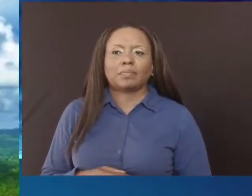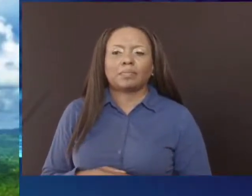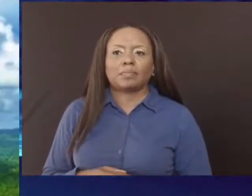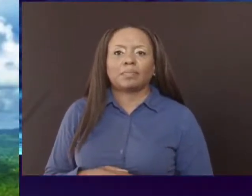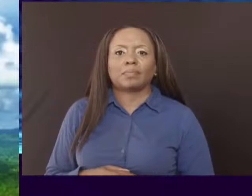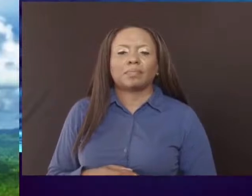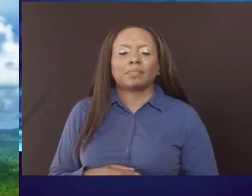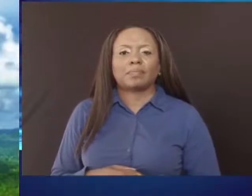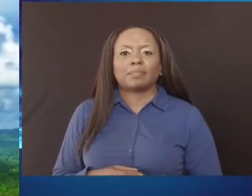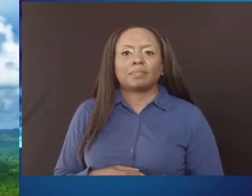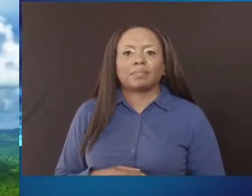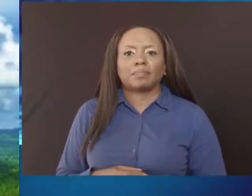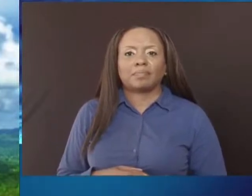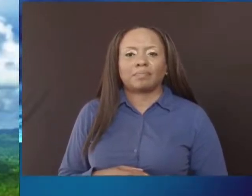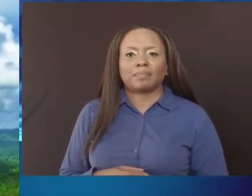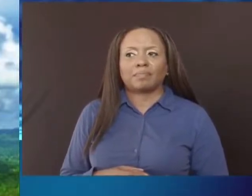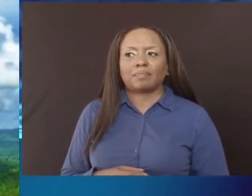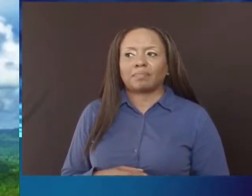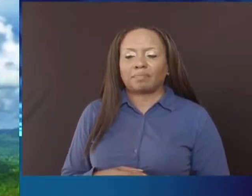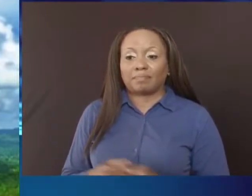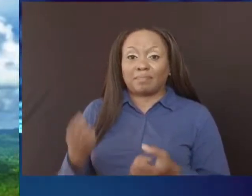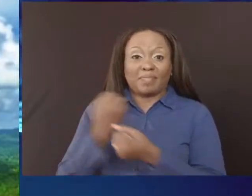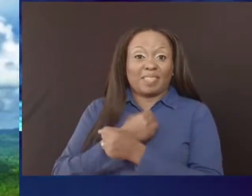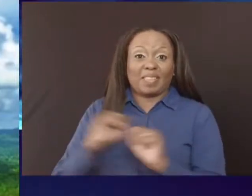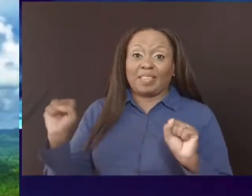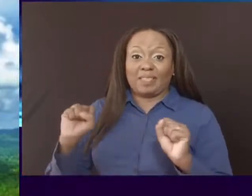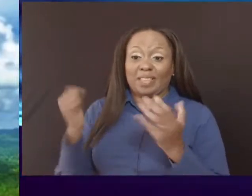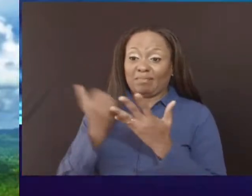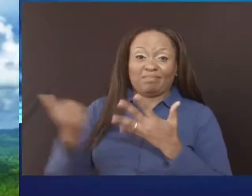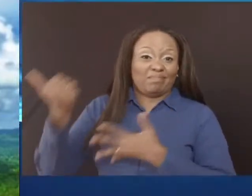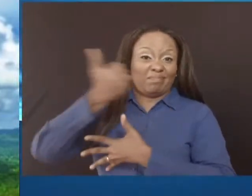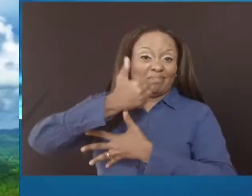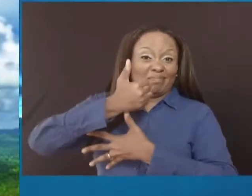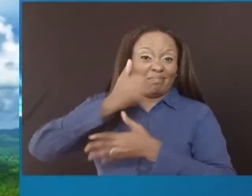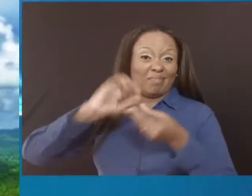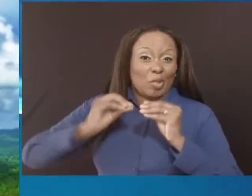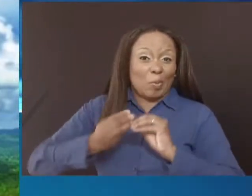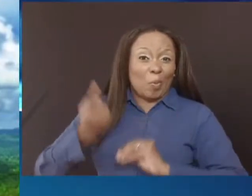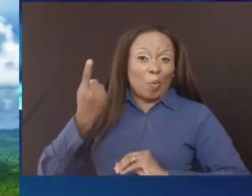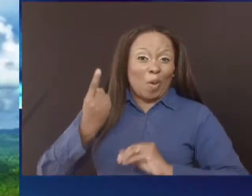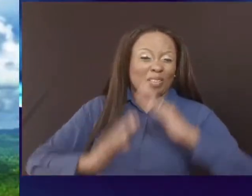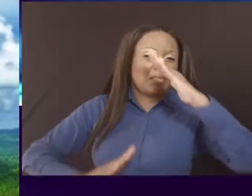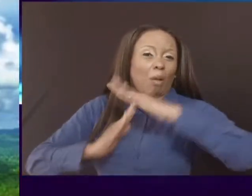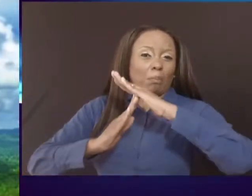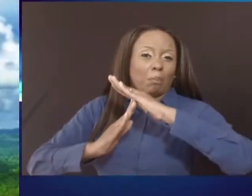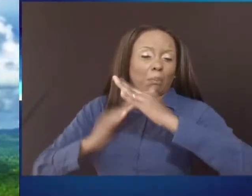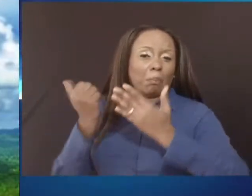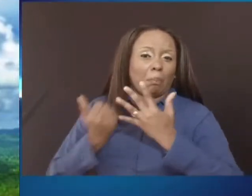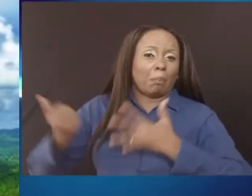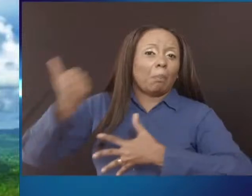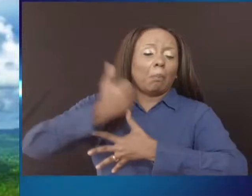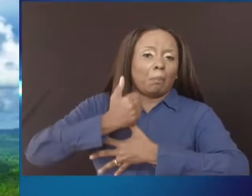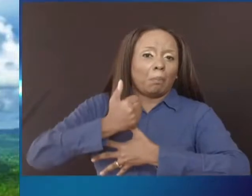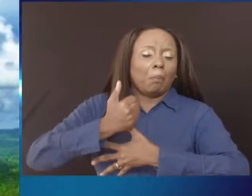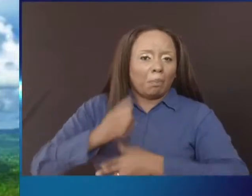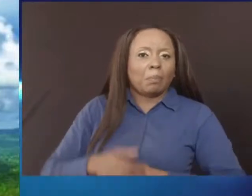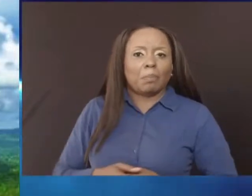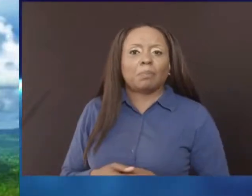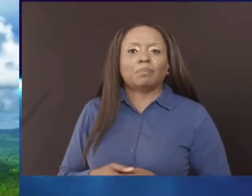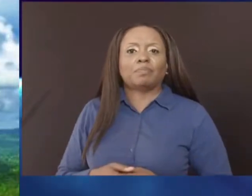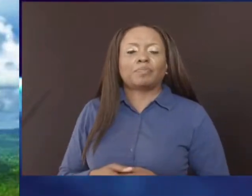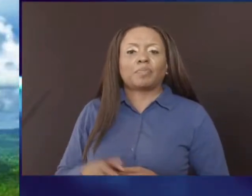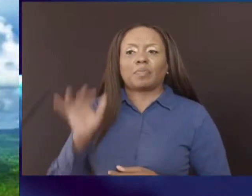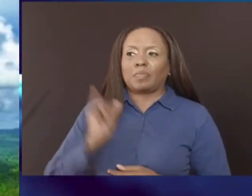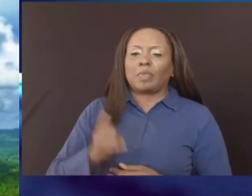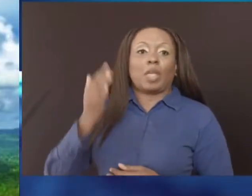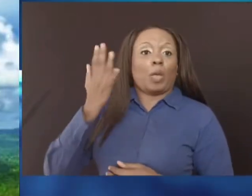over, safety is the #1 game, and that is how we are able to stem the tide as it